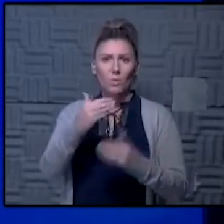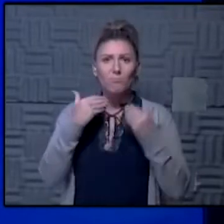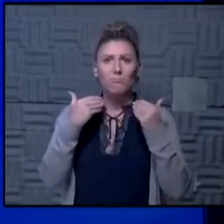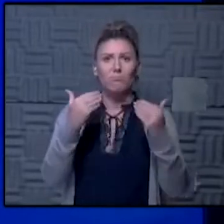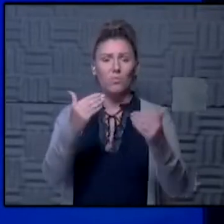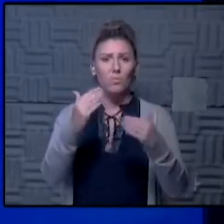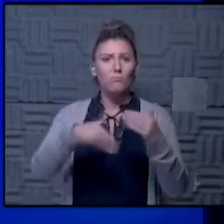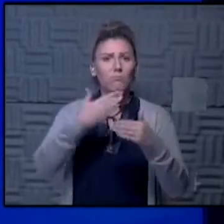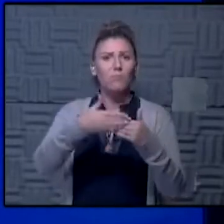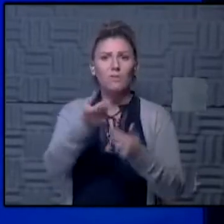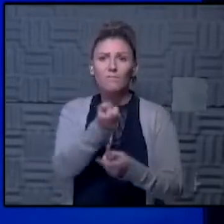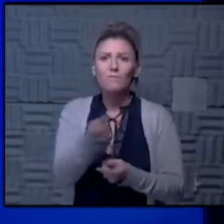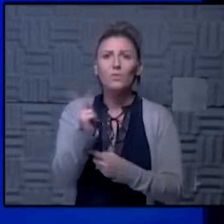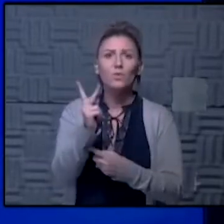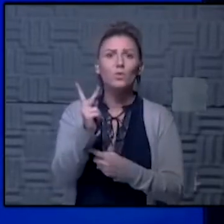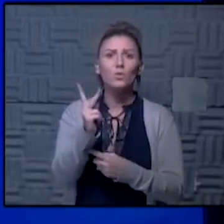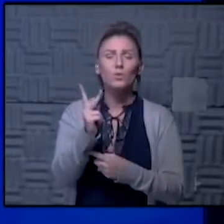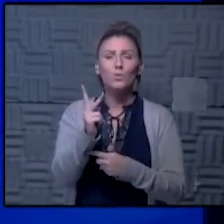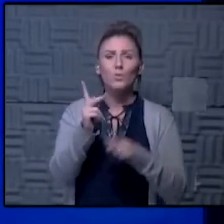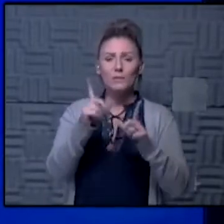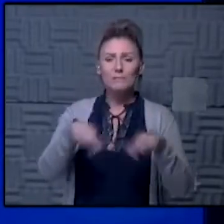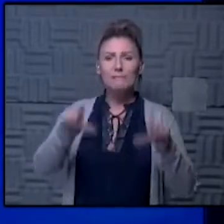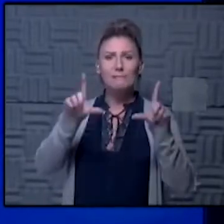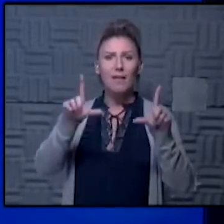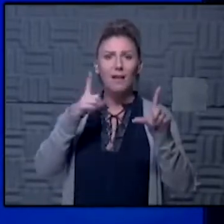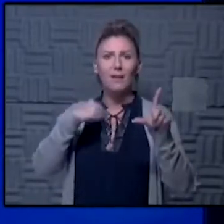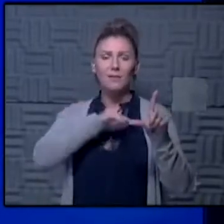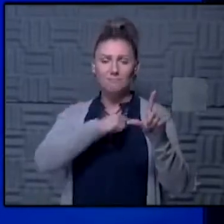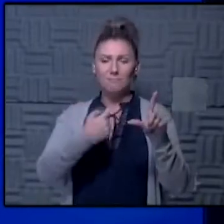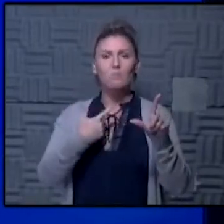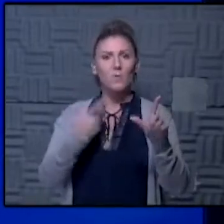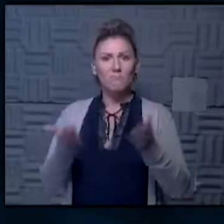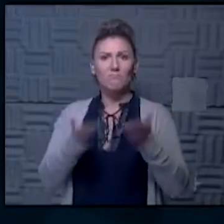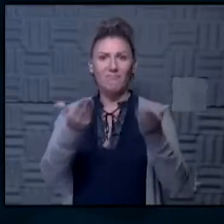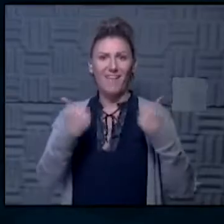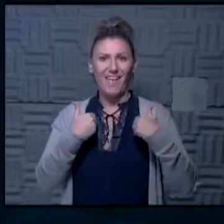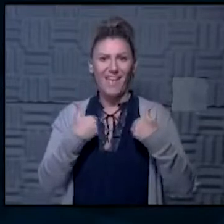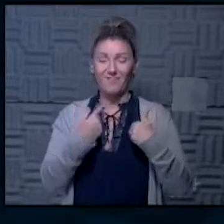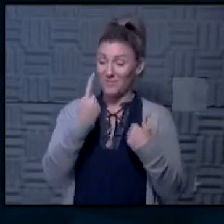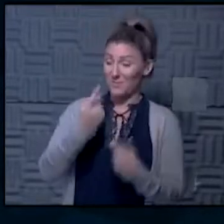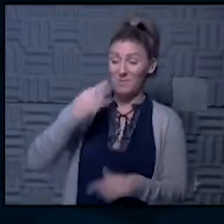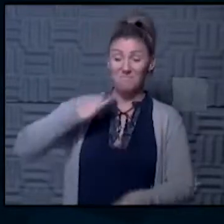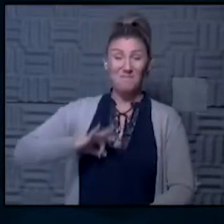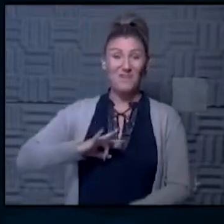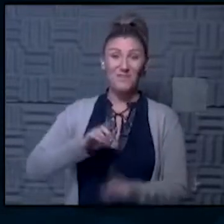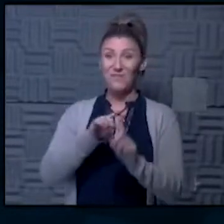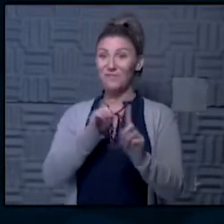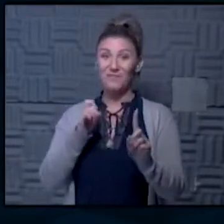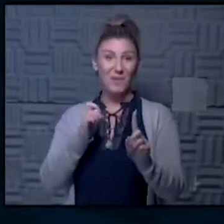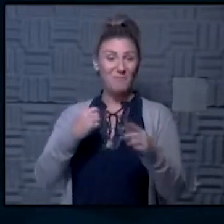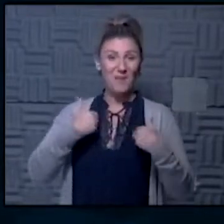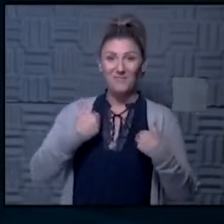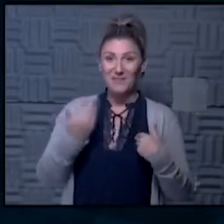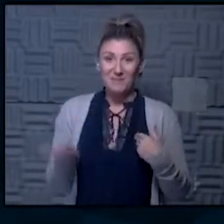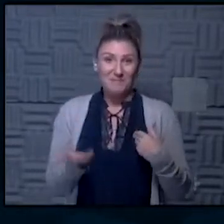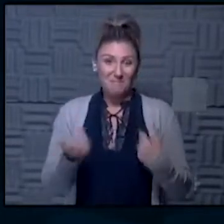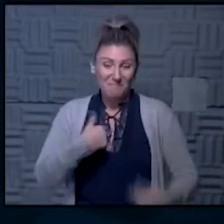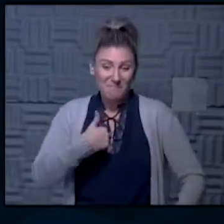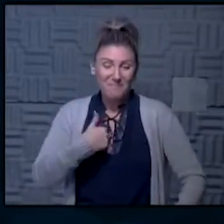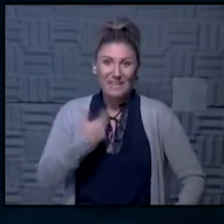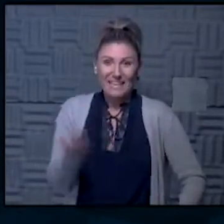move on to a couple of slides that I brought today. It's one of the benefits you get from having me fill